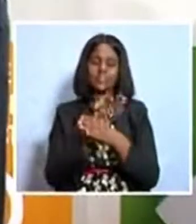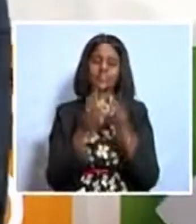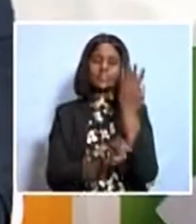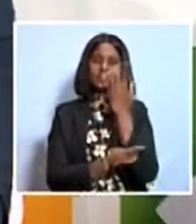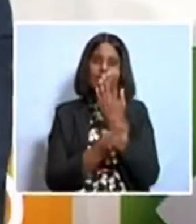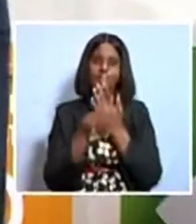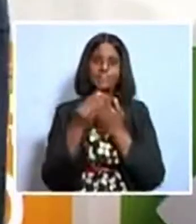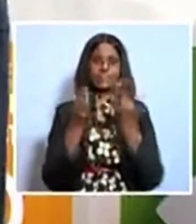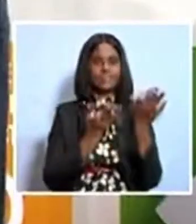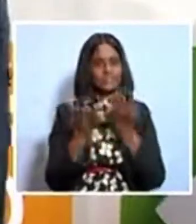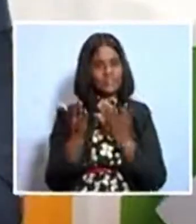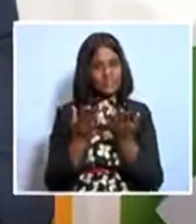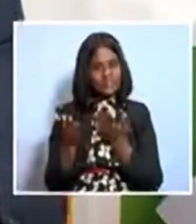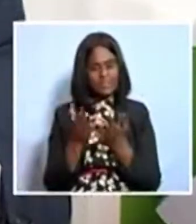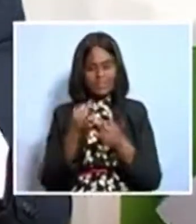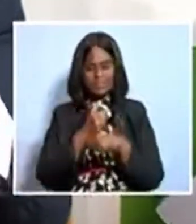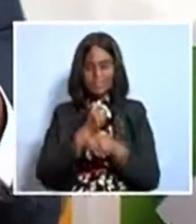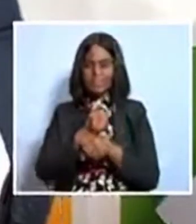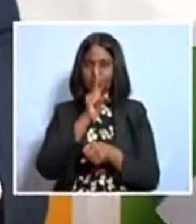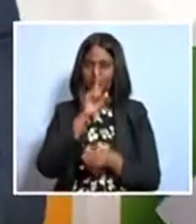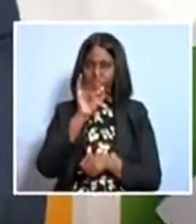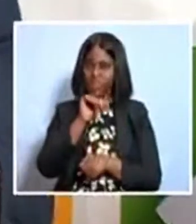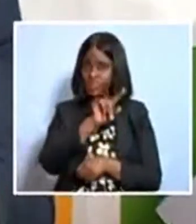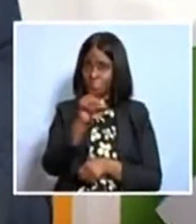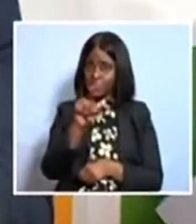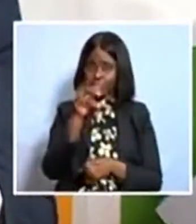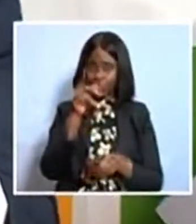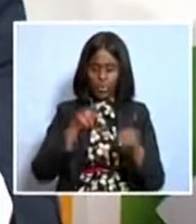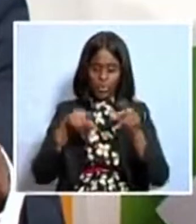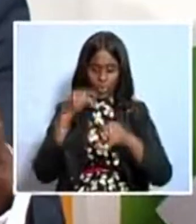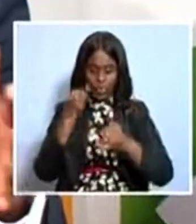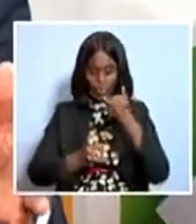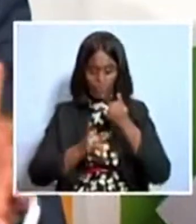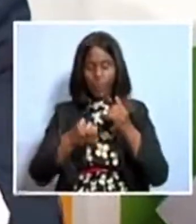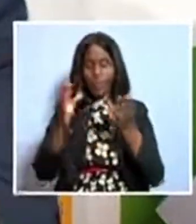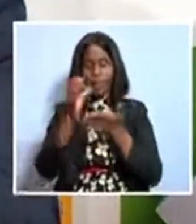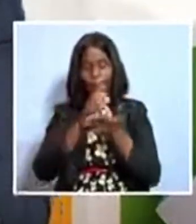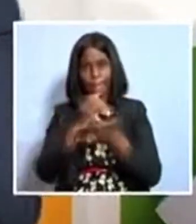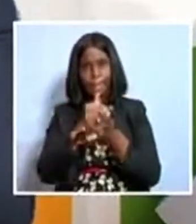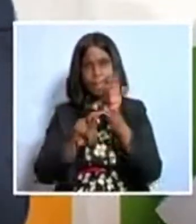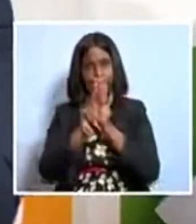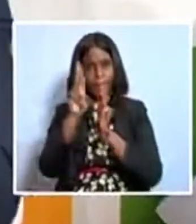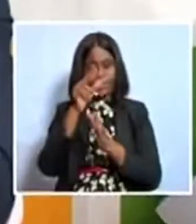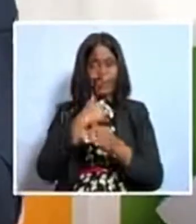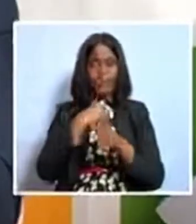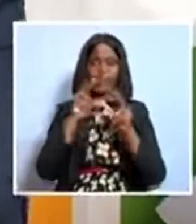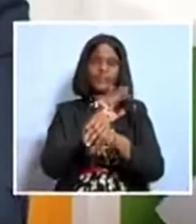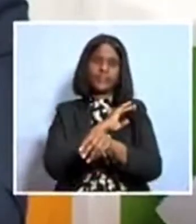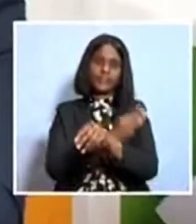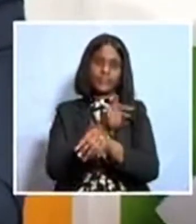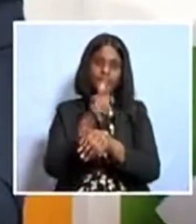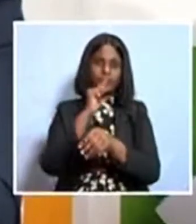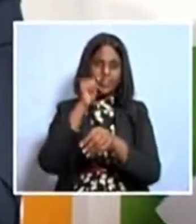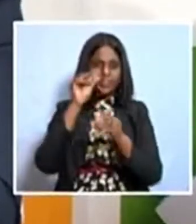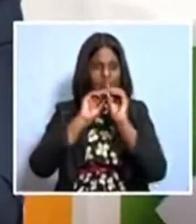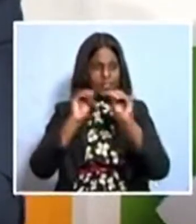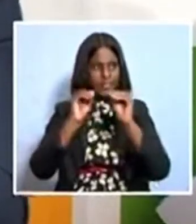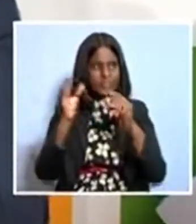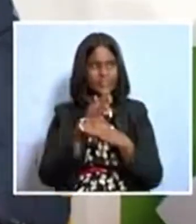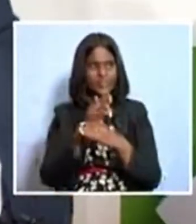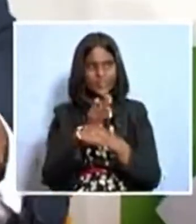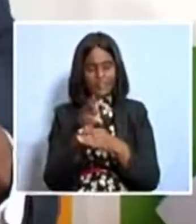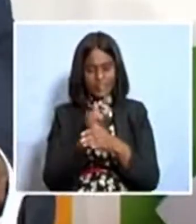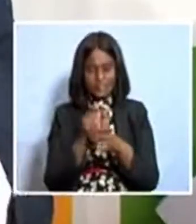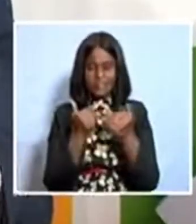They are providing business development services to ensure that those graduates who have come out and do not have the capacity know how to do business, first of all. So